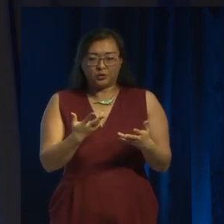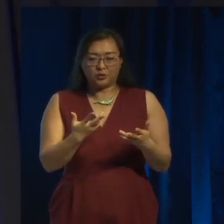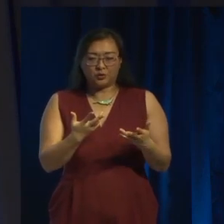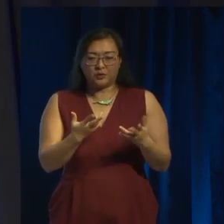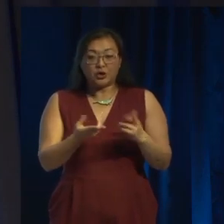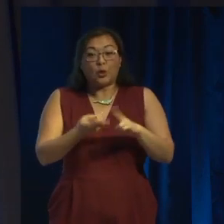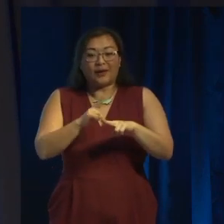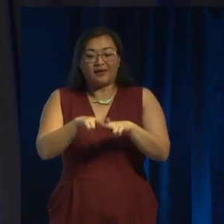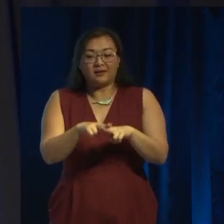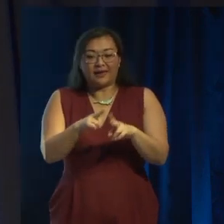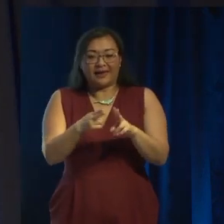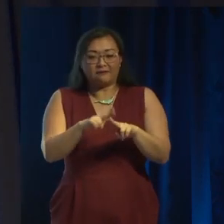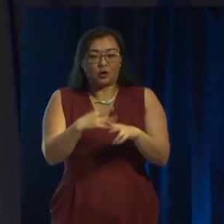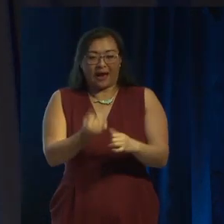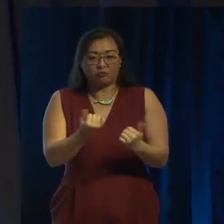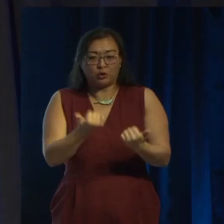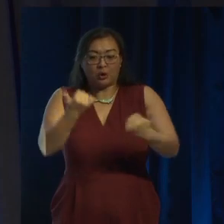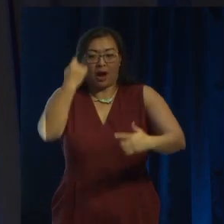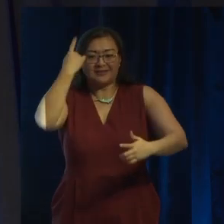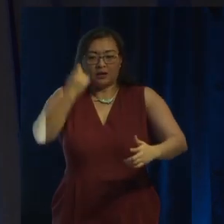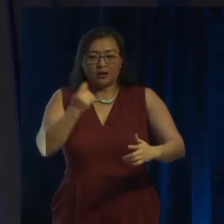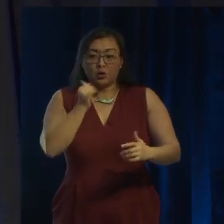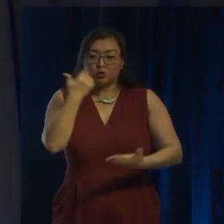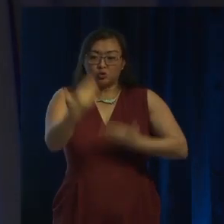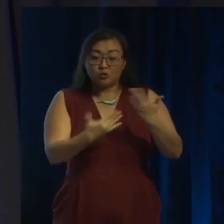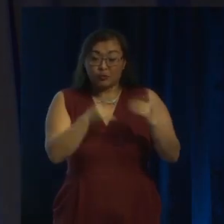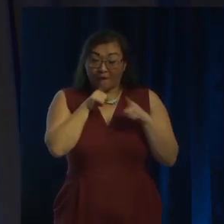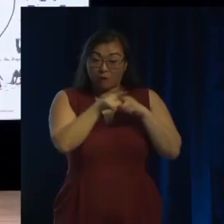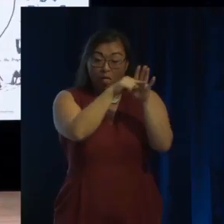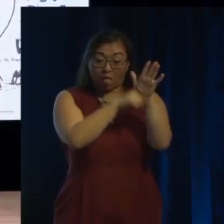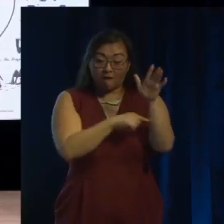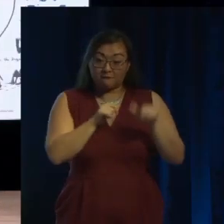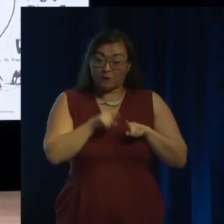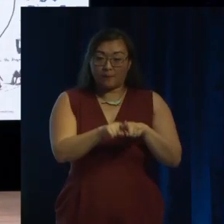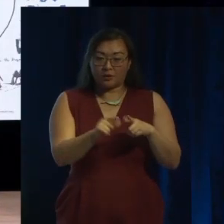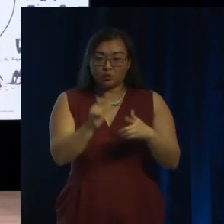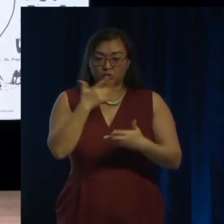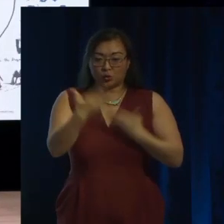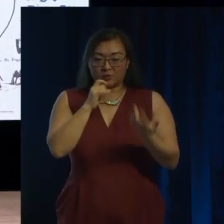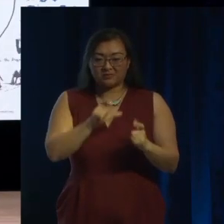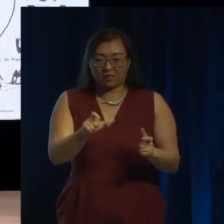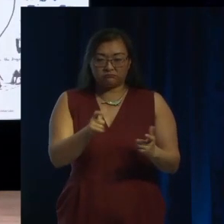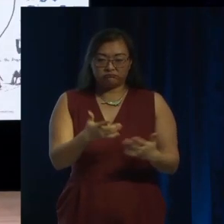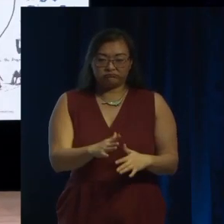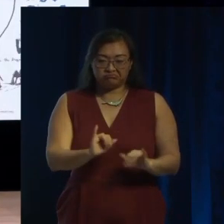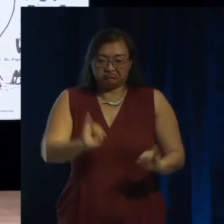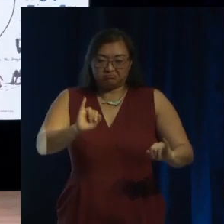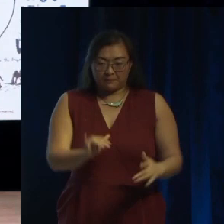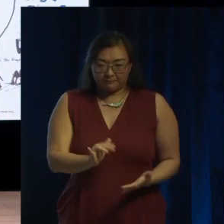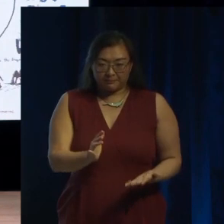flat. When I first learned about Hero's Journey, which is, for those who don't know, kind of a storytelling template